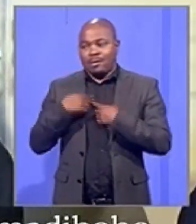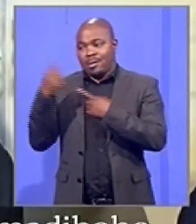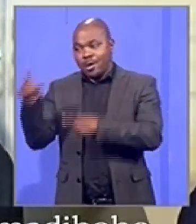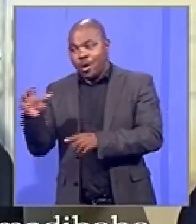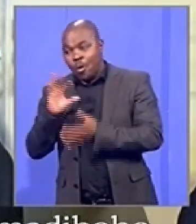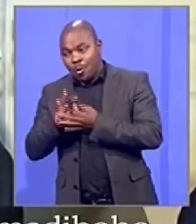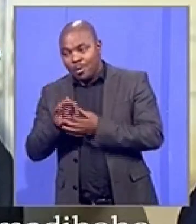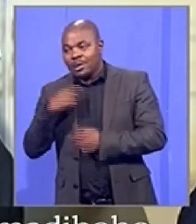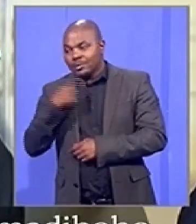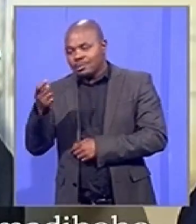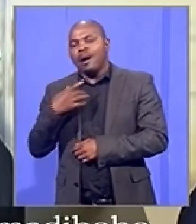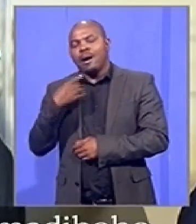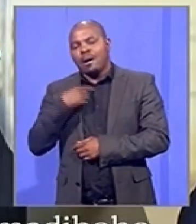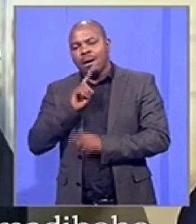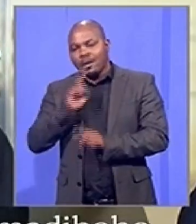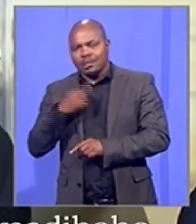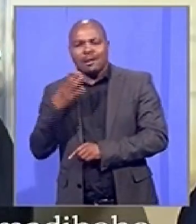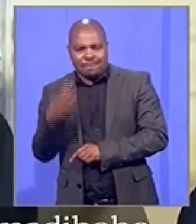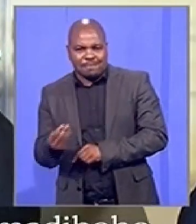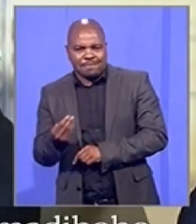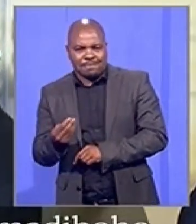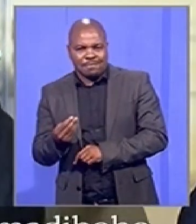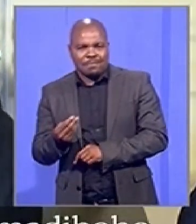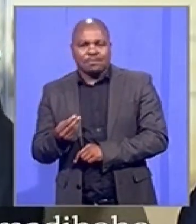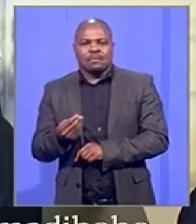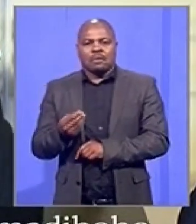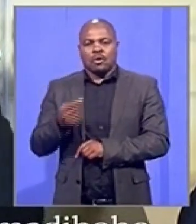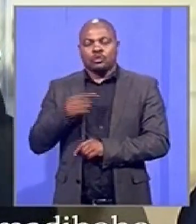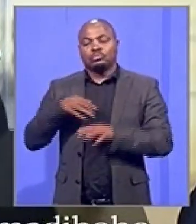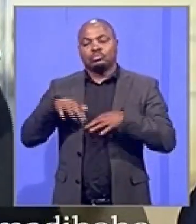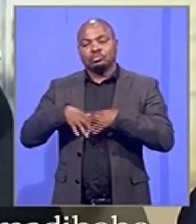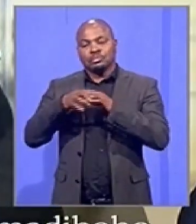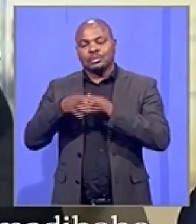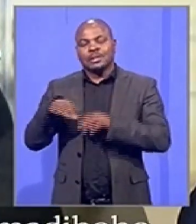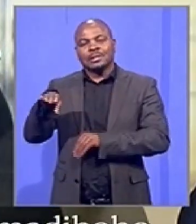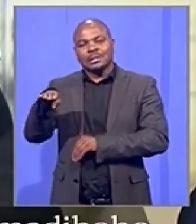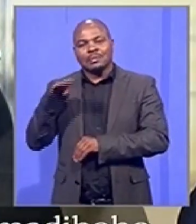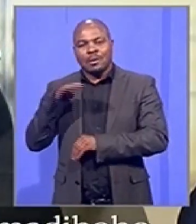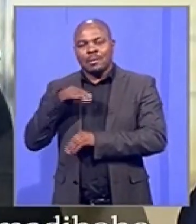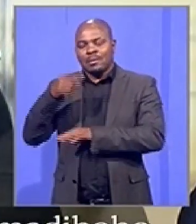answer to form Zimbabwe Border Post Authority.